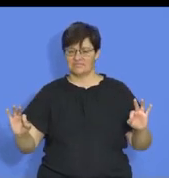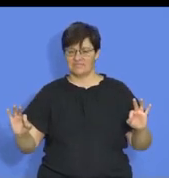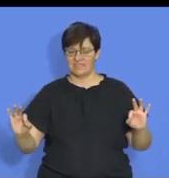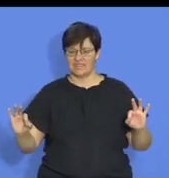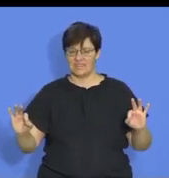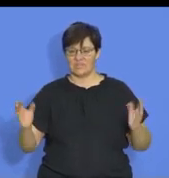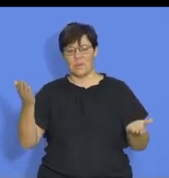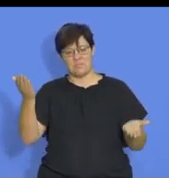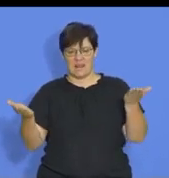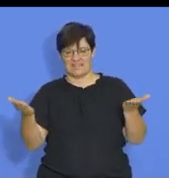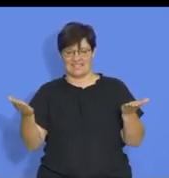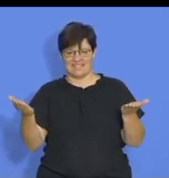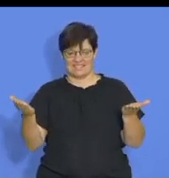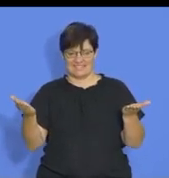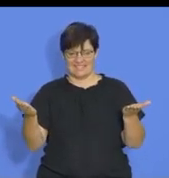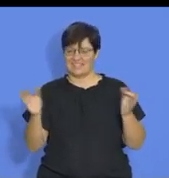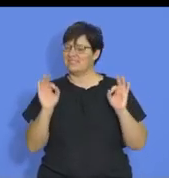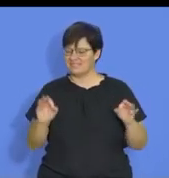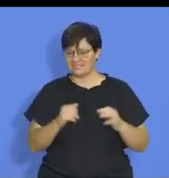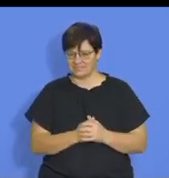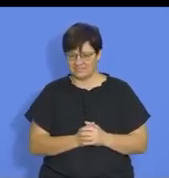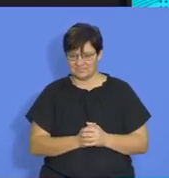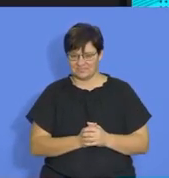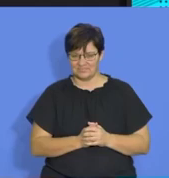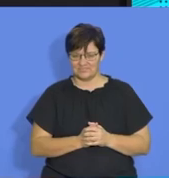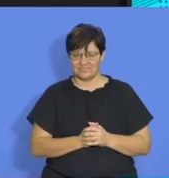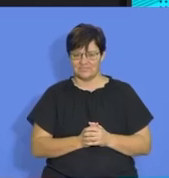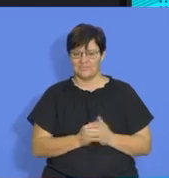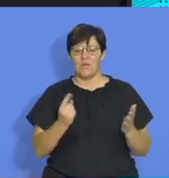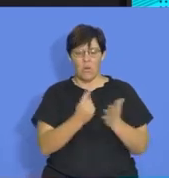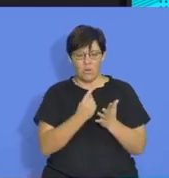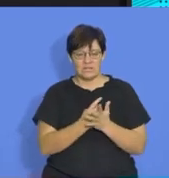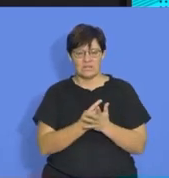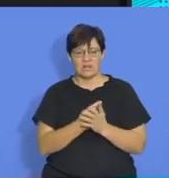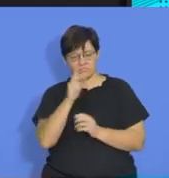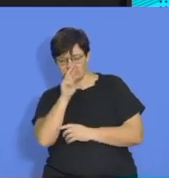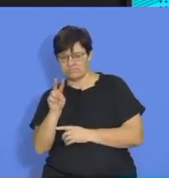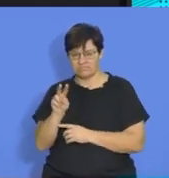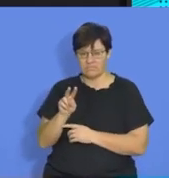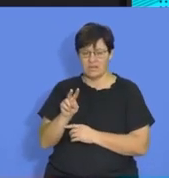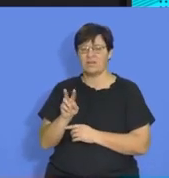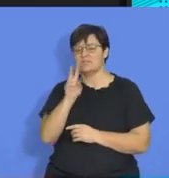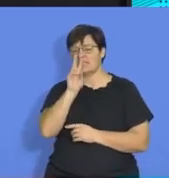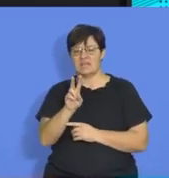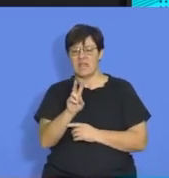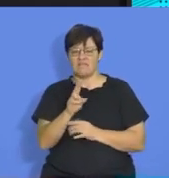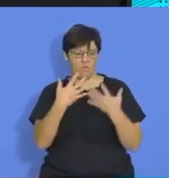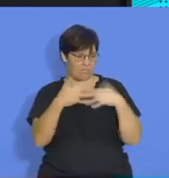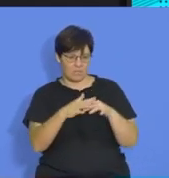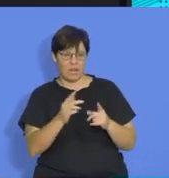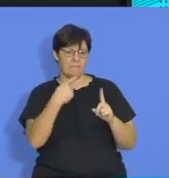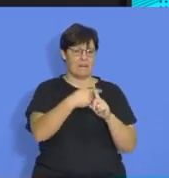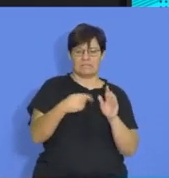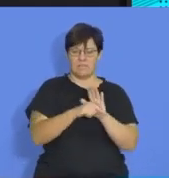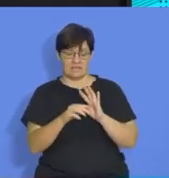obviously 200,000. So can you see that accounting equation is correct? Always a quick glance, just in case you mixed